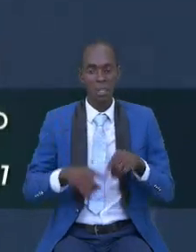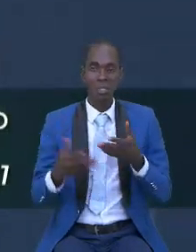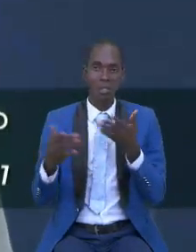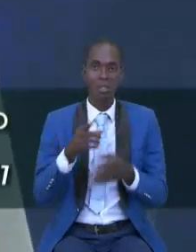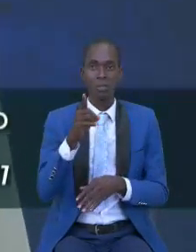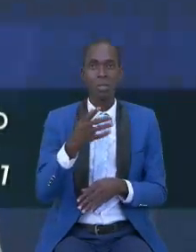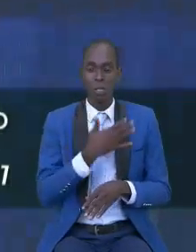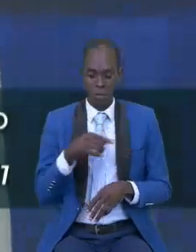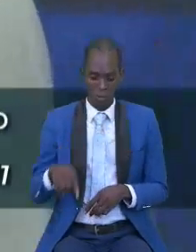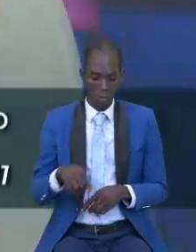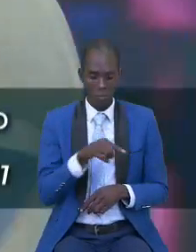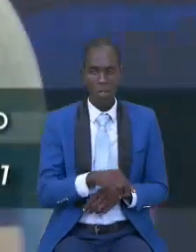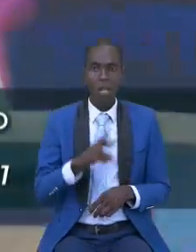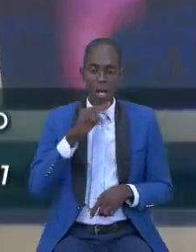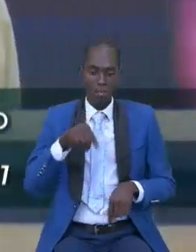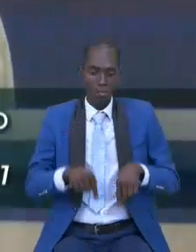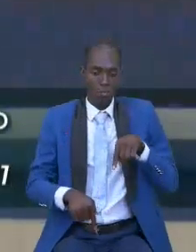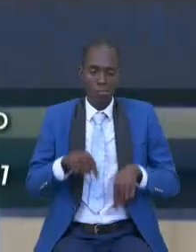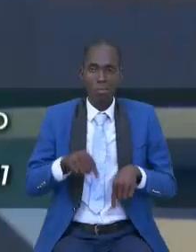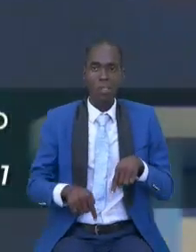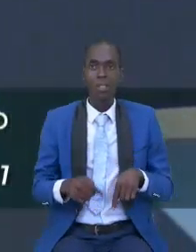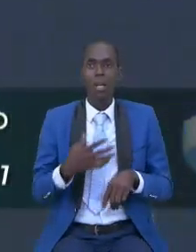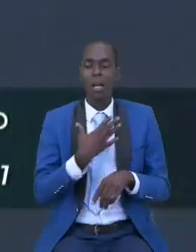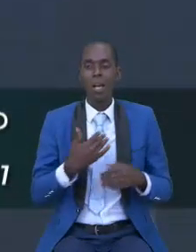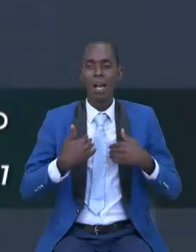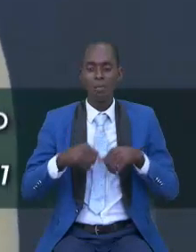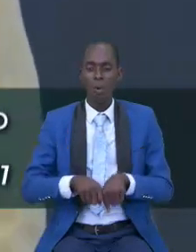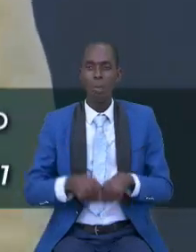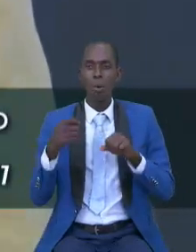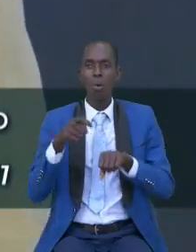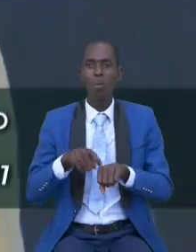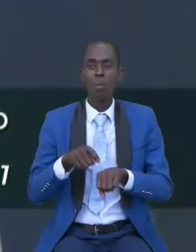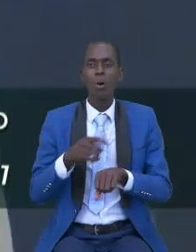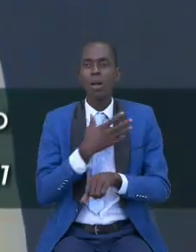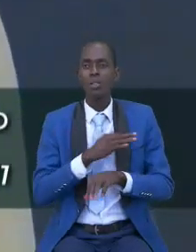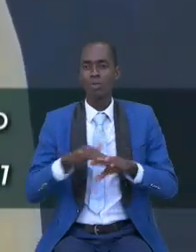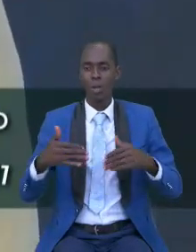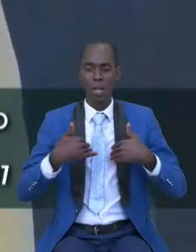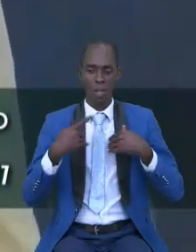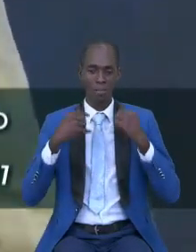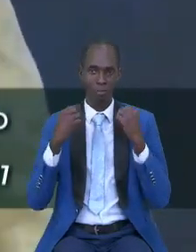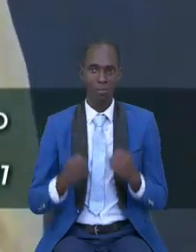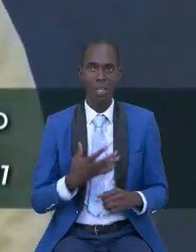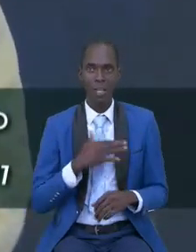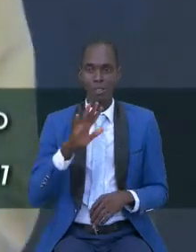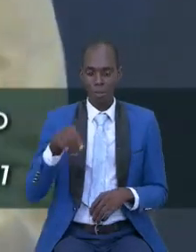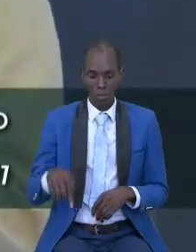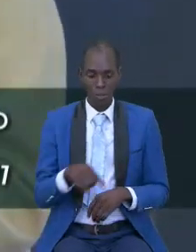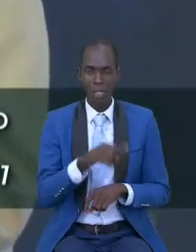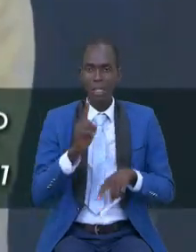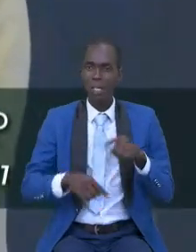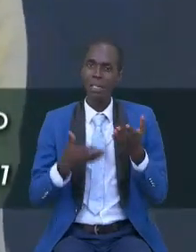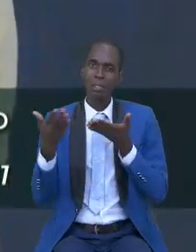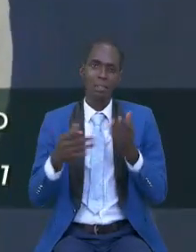and your feet are lame, or you have those broken bones, and therefore you don't have the strength, and your legs cannot serve you,